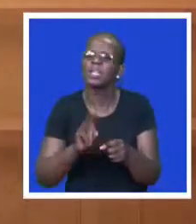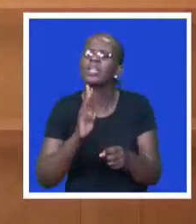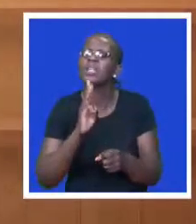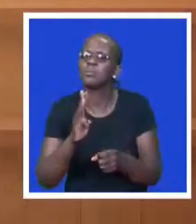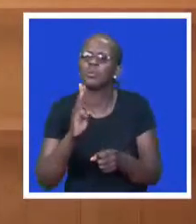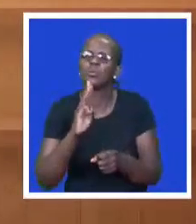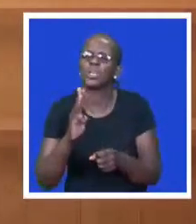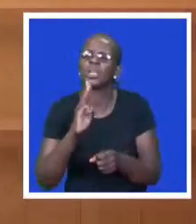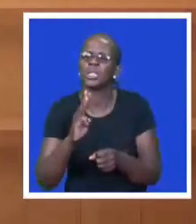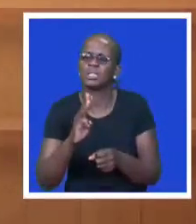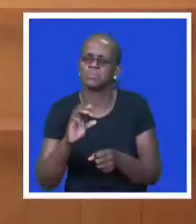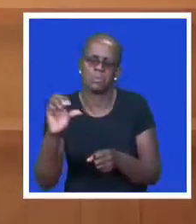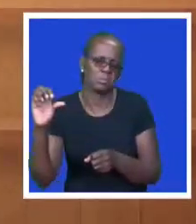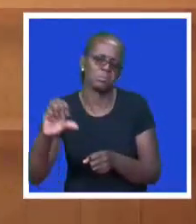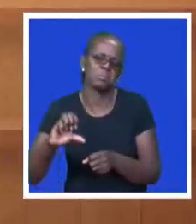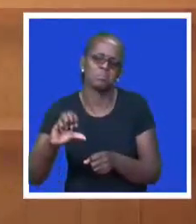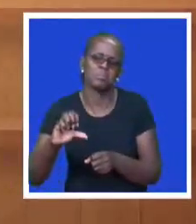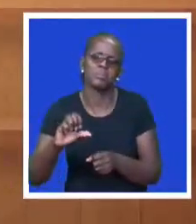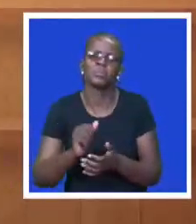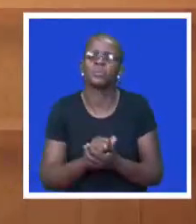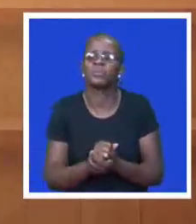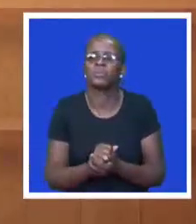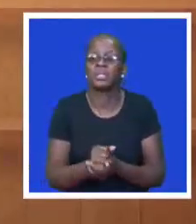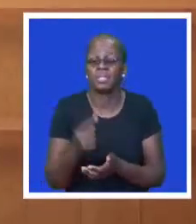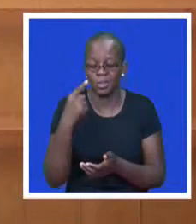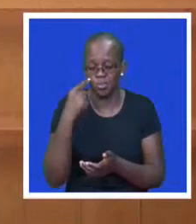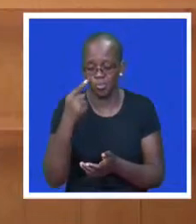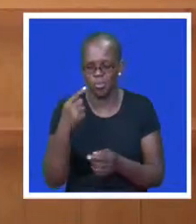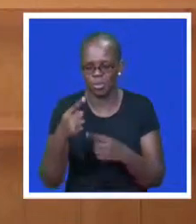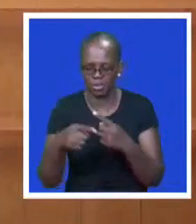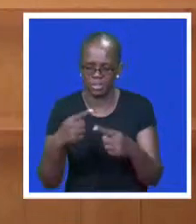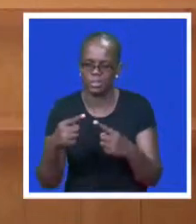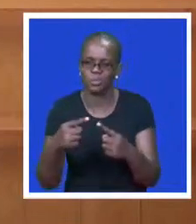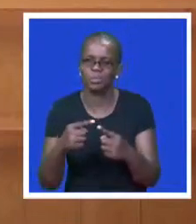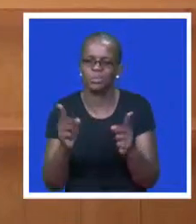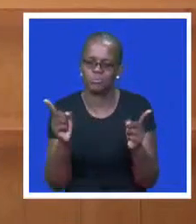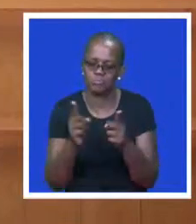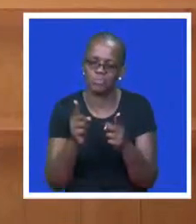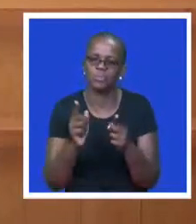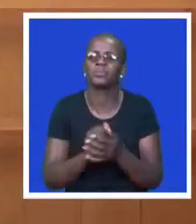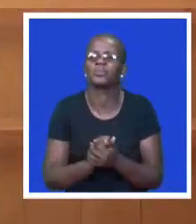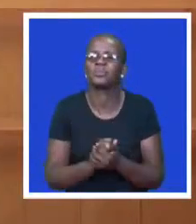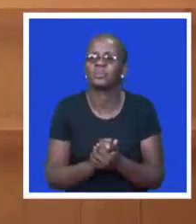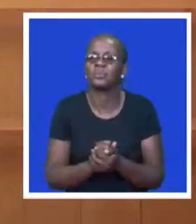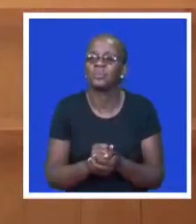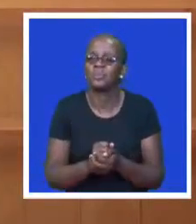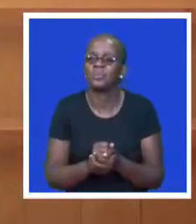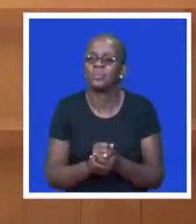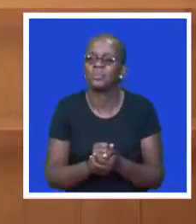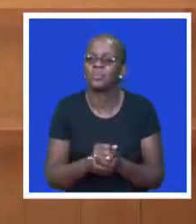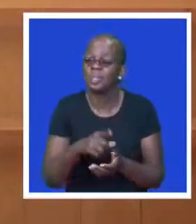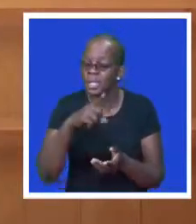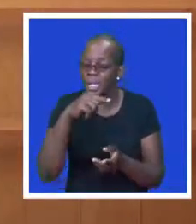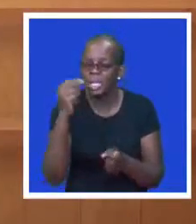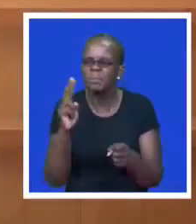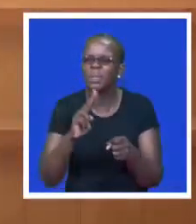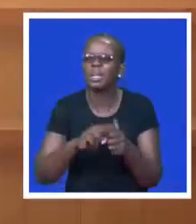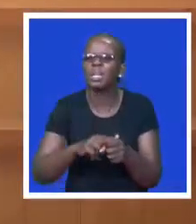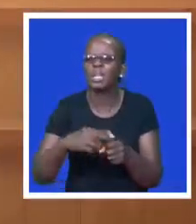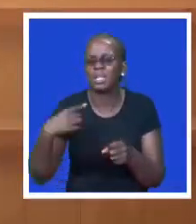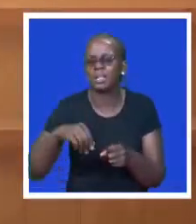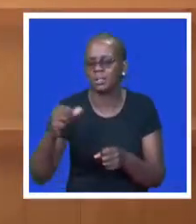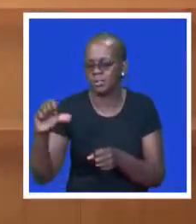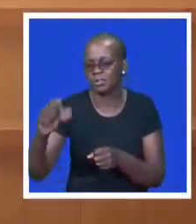doing anything, sometimes you sin. We will come to that shortly. Can you name some of the sins that you know of, dear